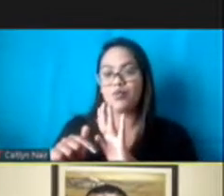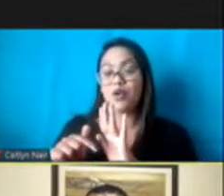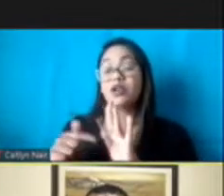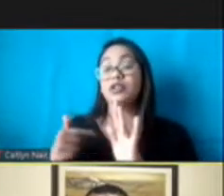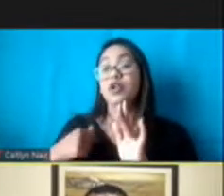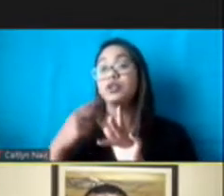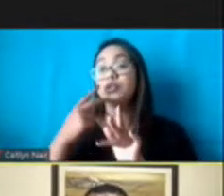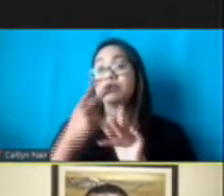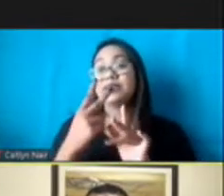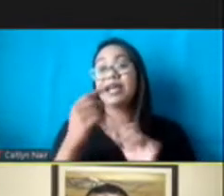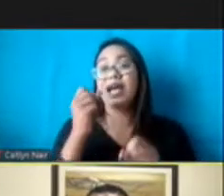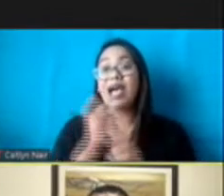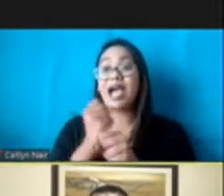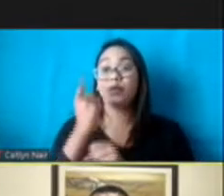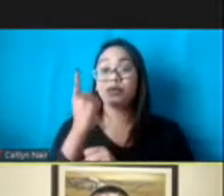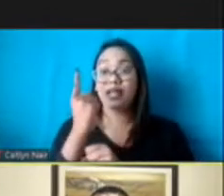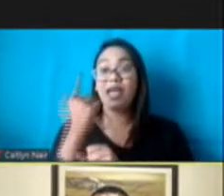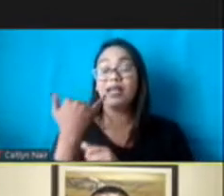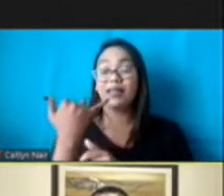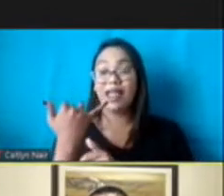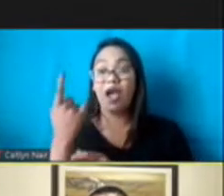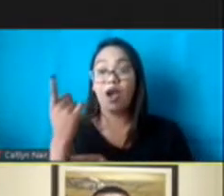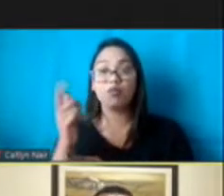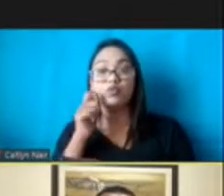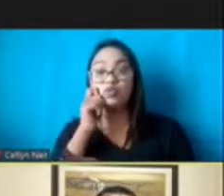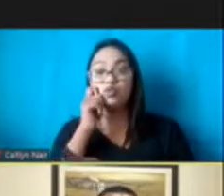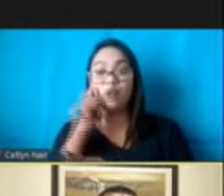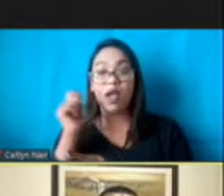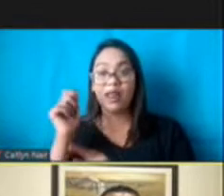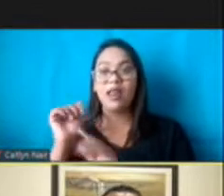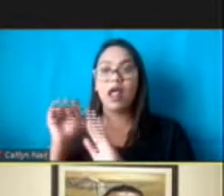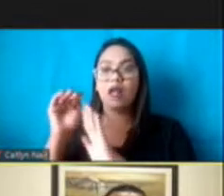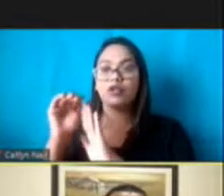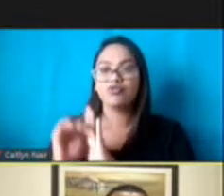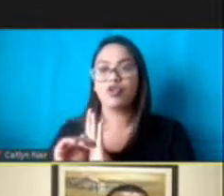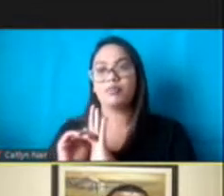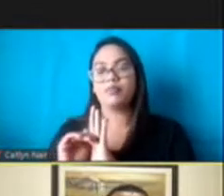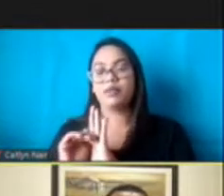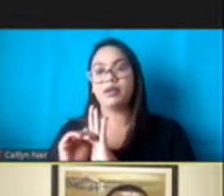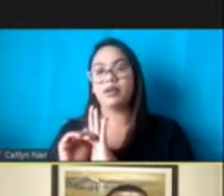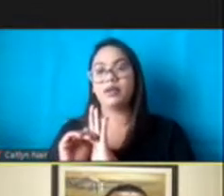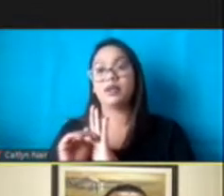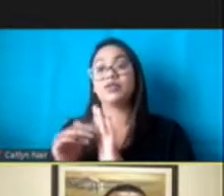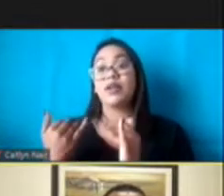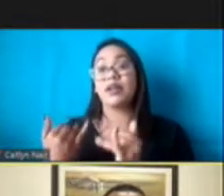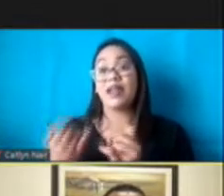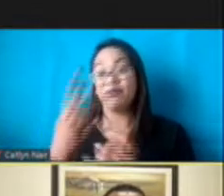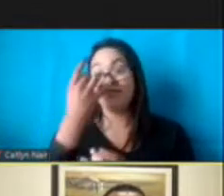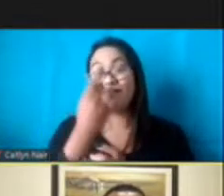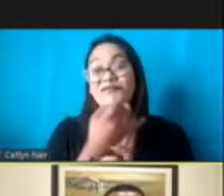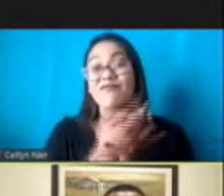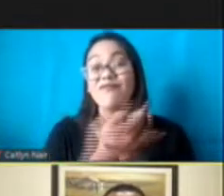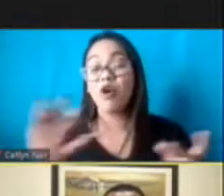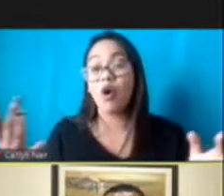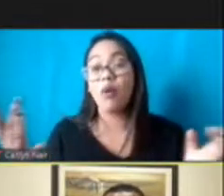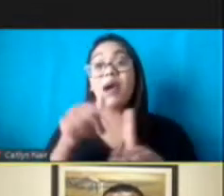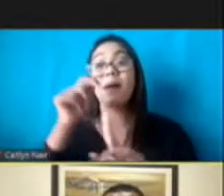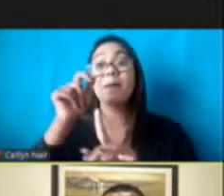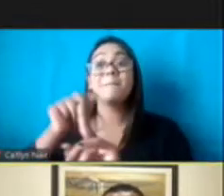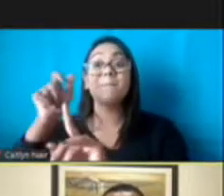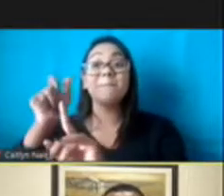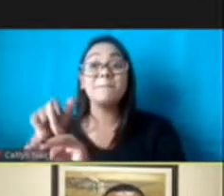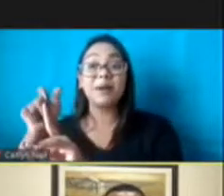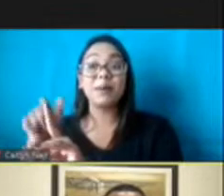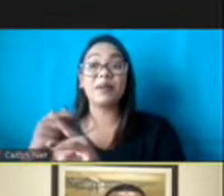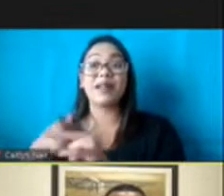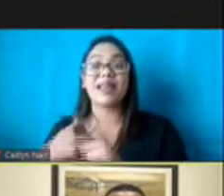from Gauteng, from Tshwane data. And there's probably two things that we're saying out of that, and that is probably people are more exposed in this age